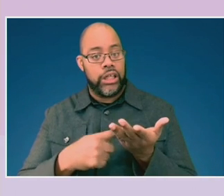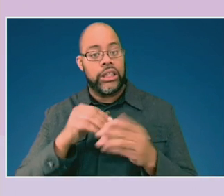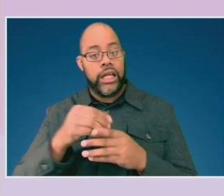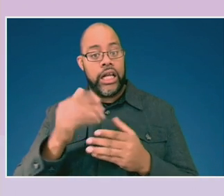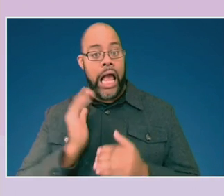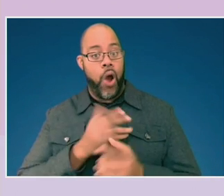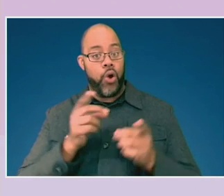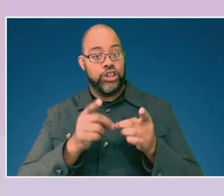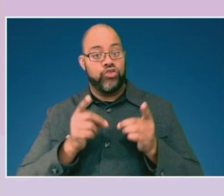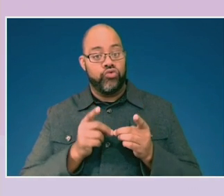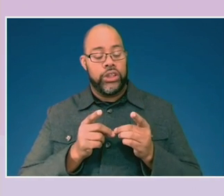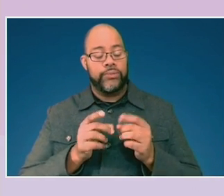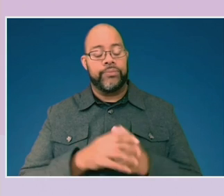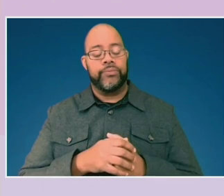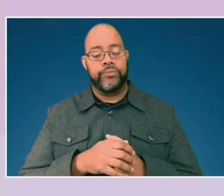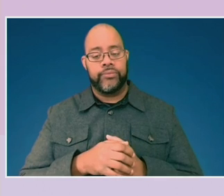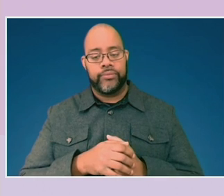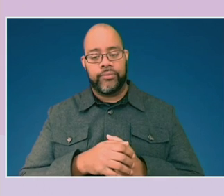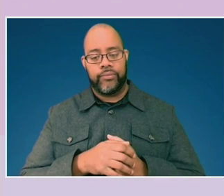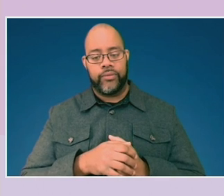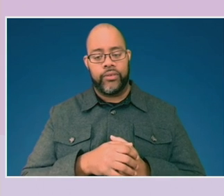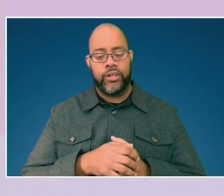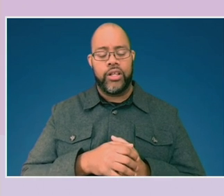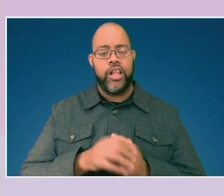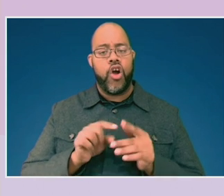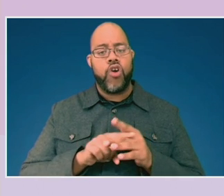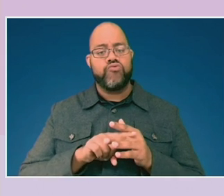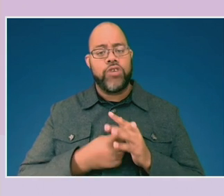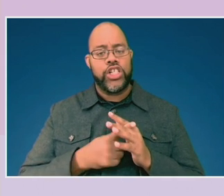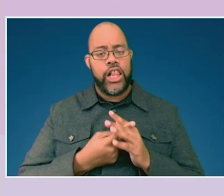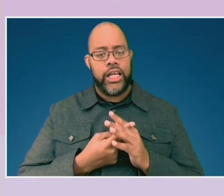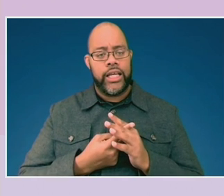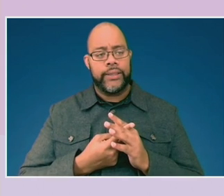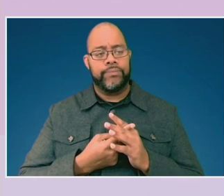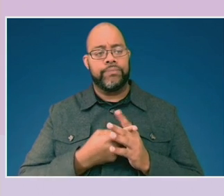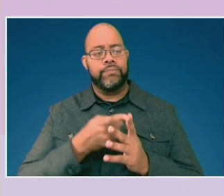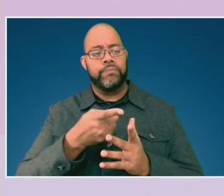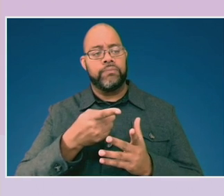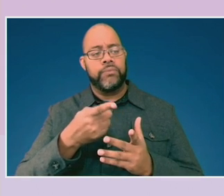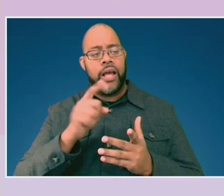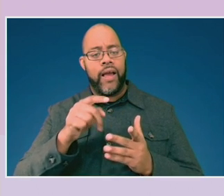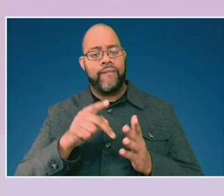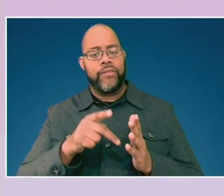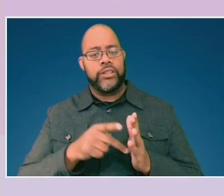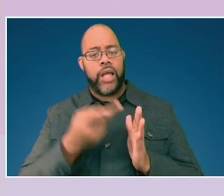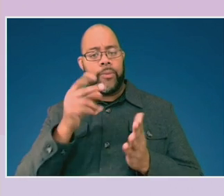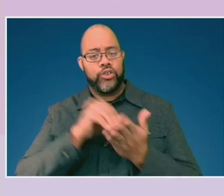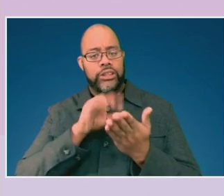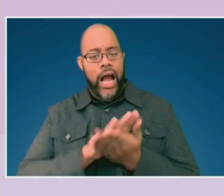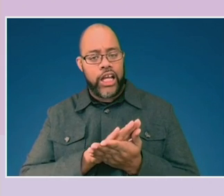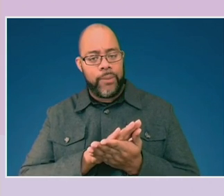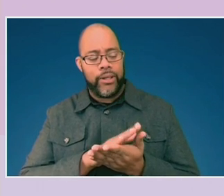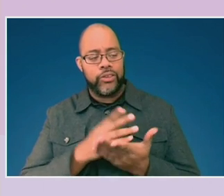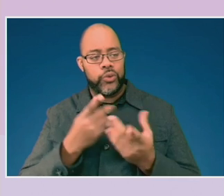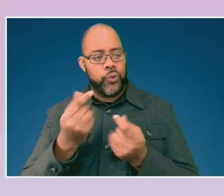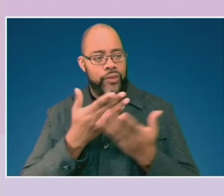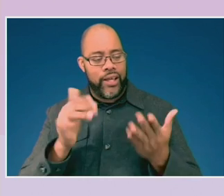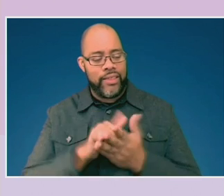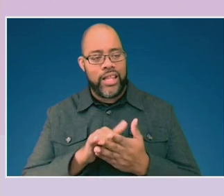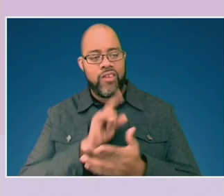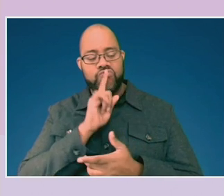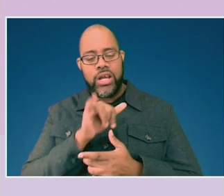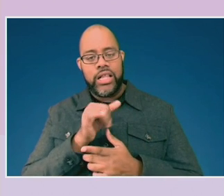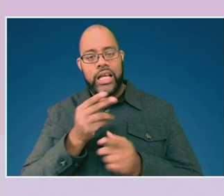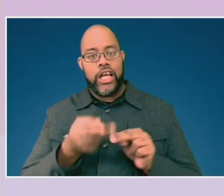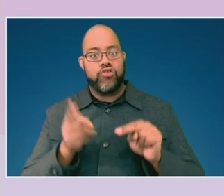district. You know, originally they were going to have to double document and do things that was going to really increase